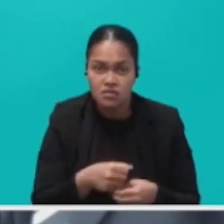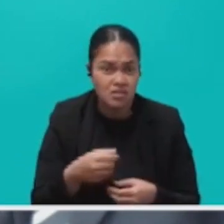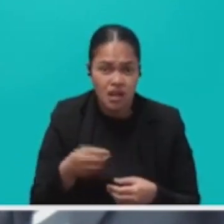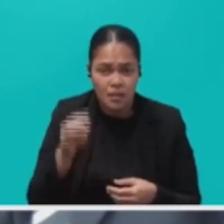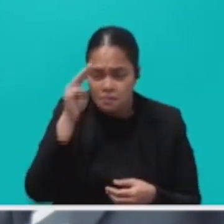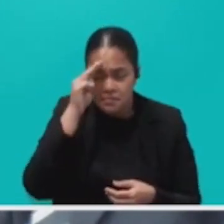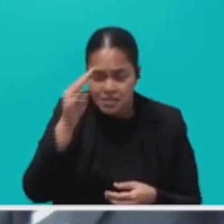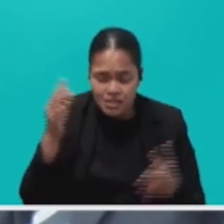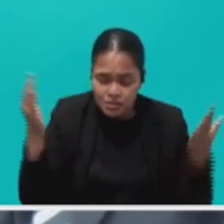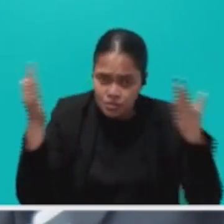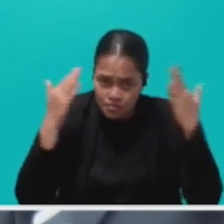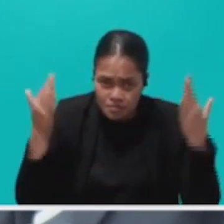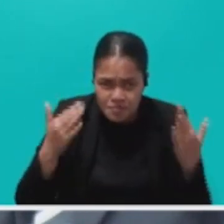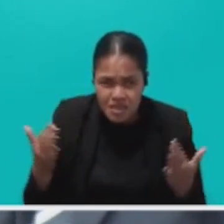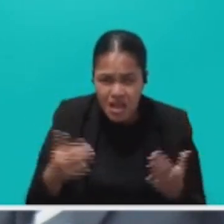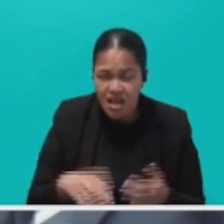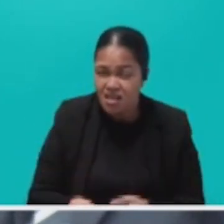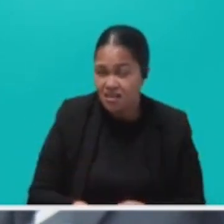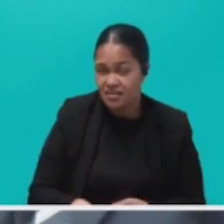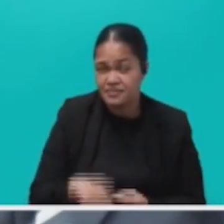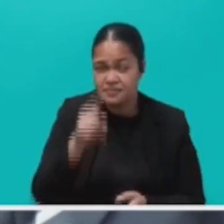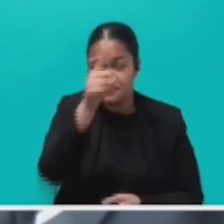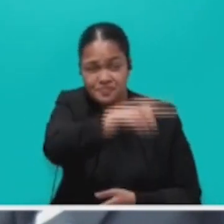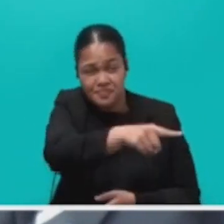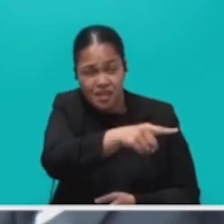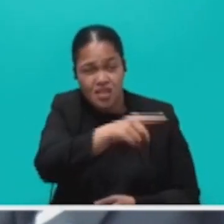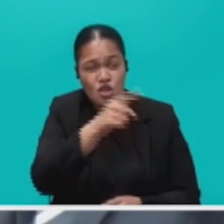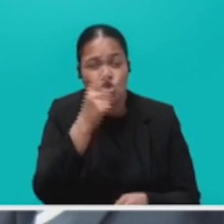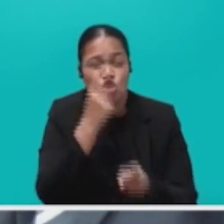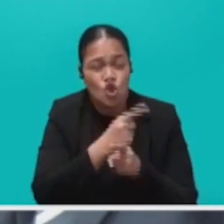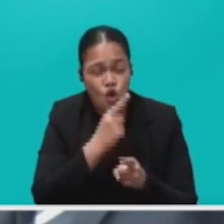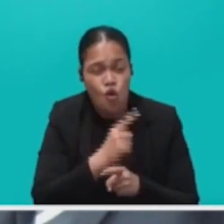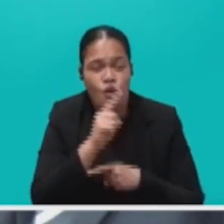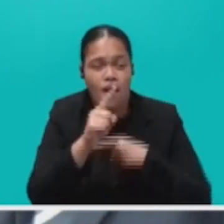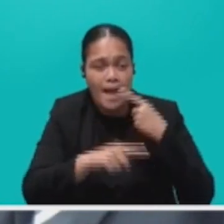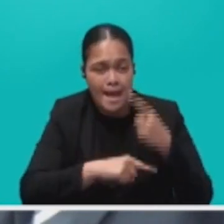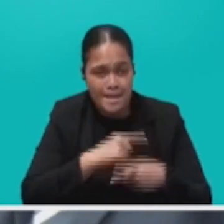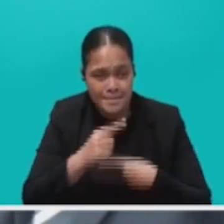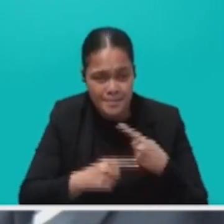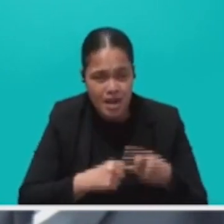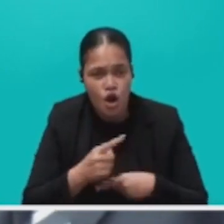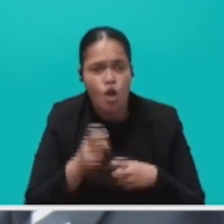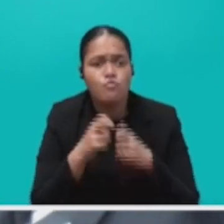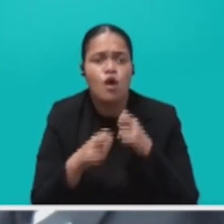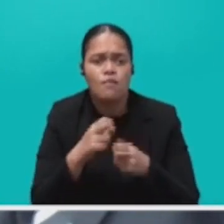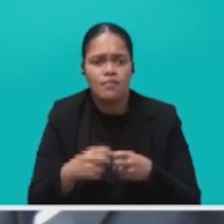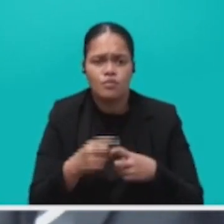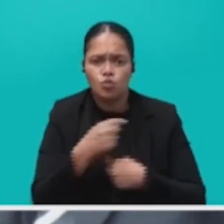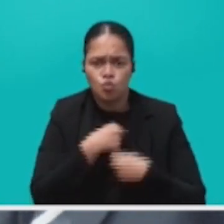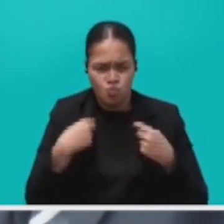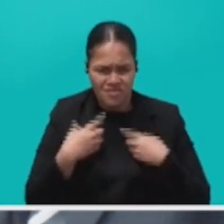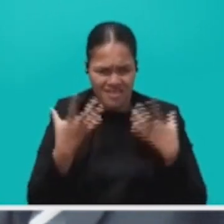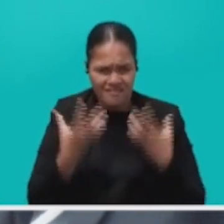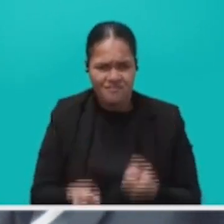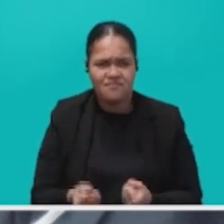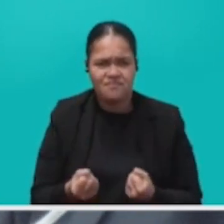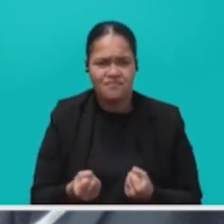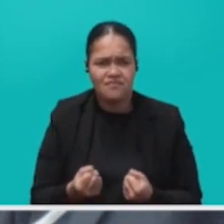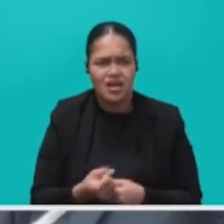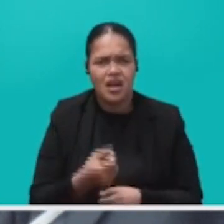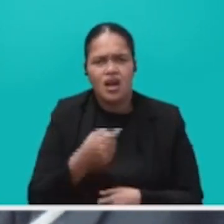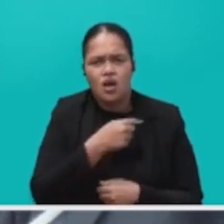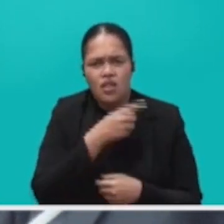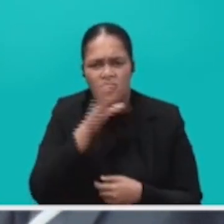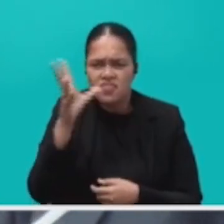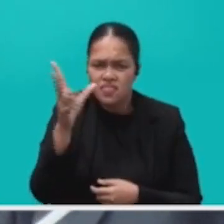Speaker, they talk about the problems that we have. They were